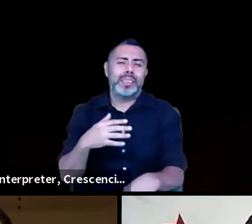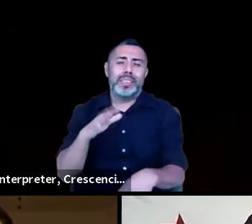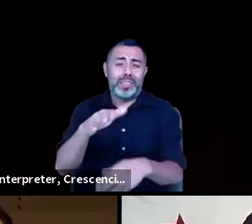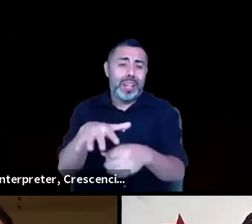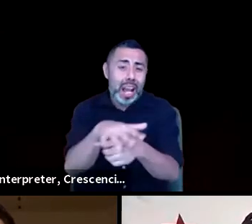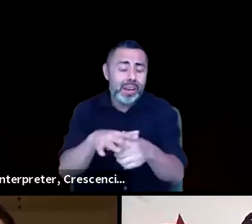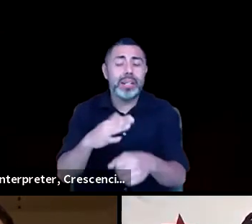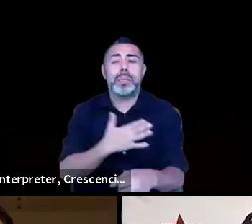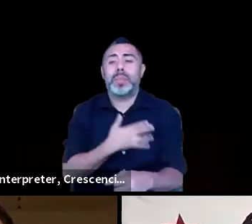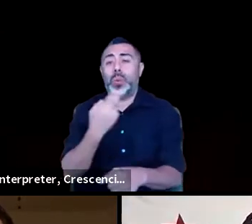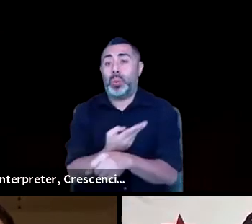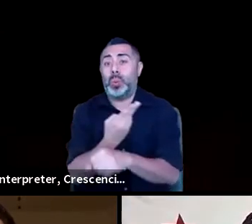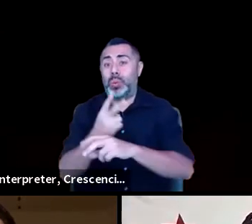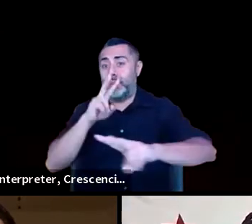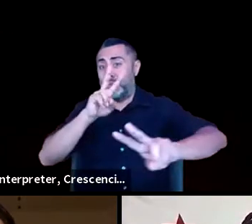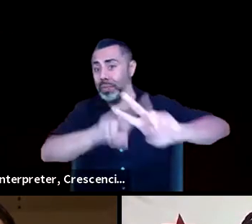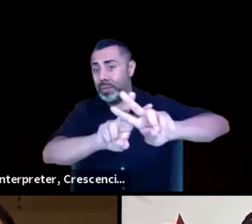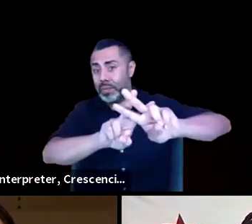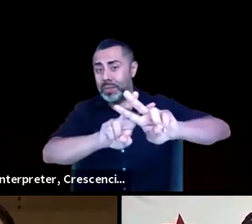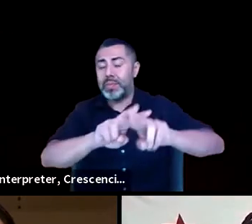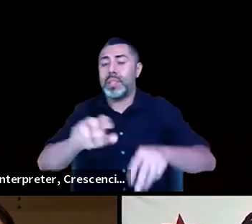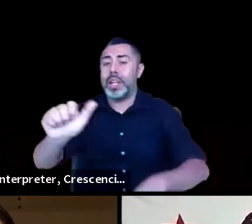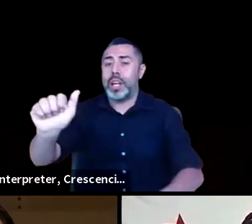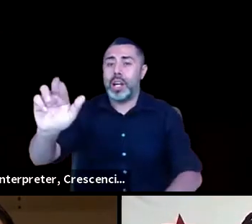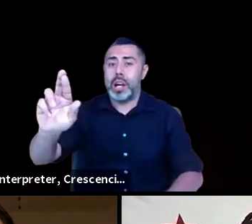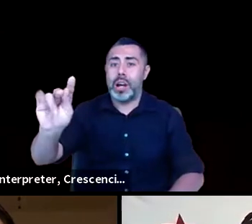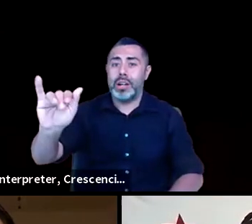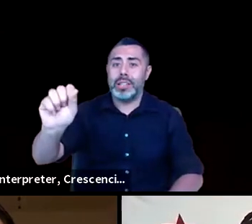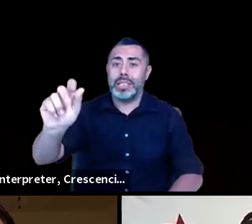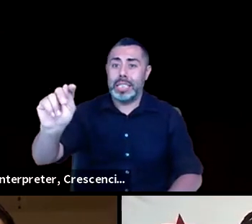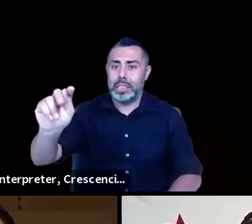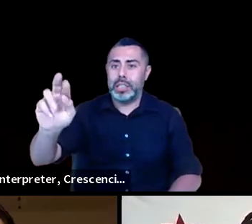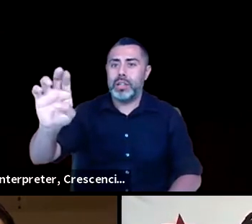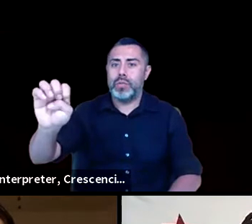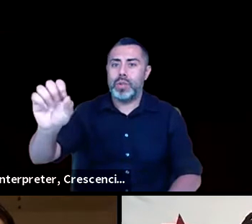hashtag artist resource, hashtag